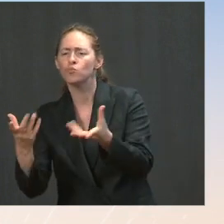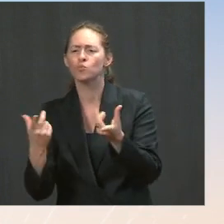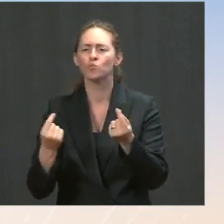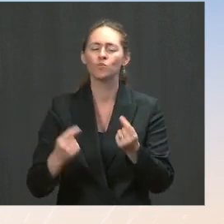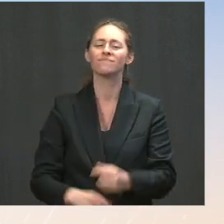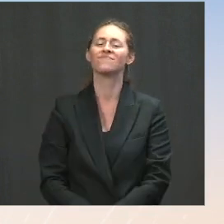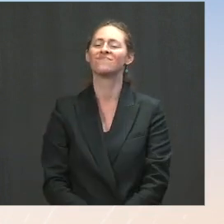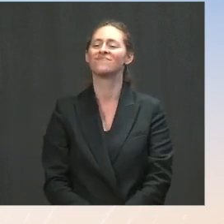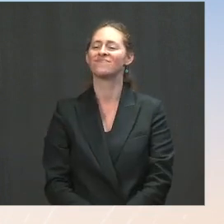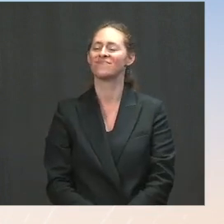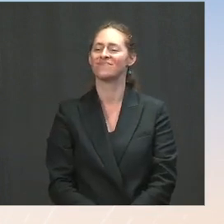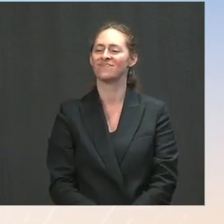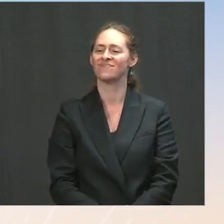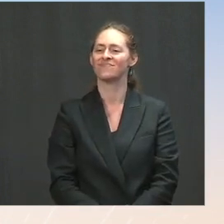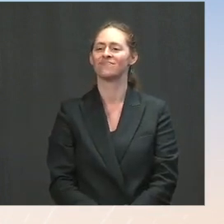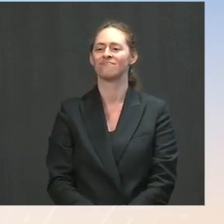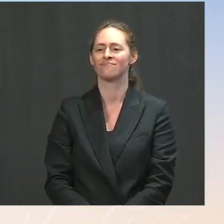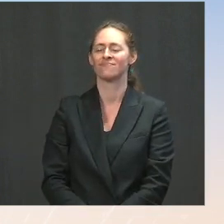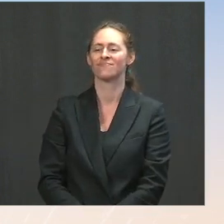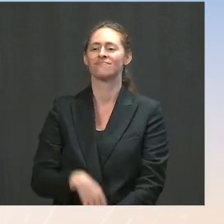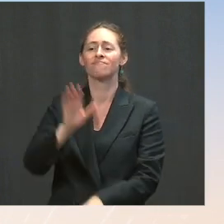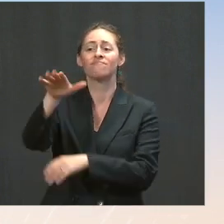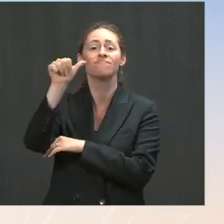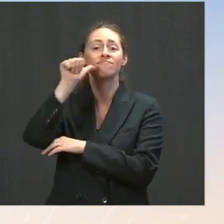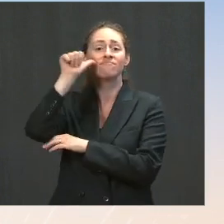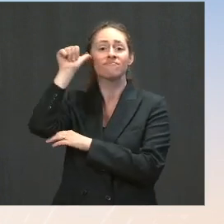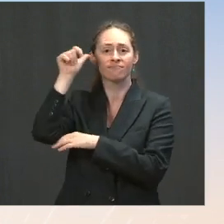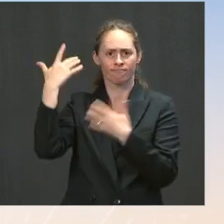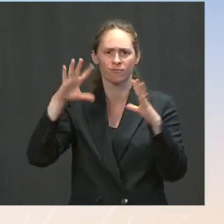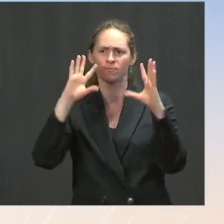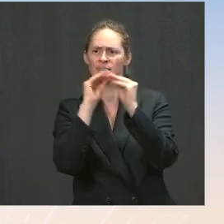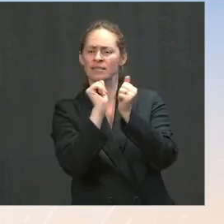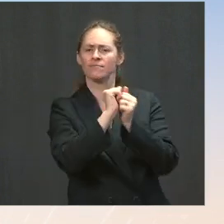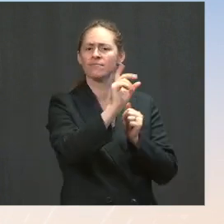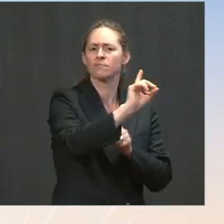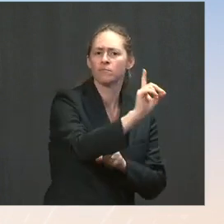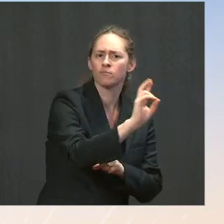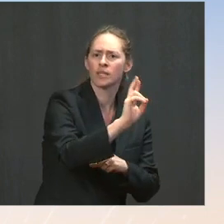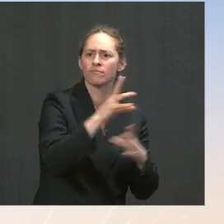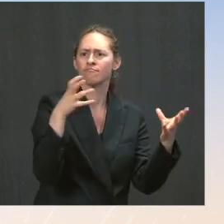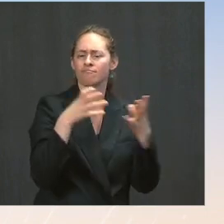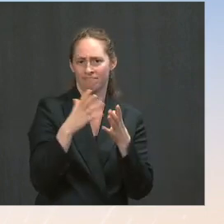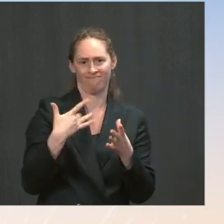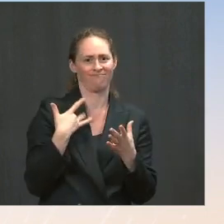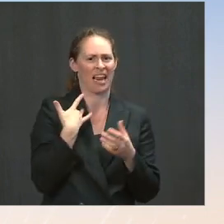group yesterday, we're enthusiastic about getting the bipartisan infrastructure